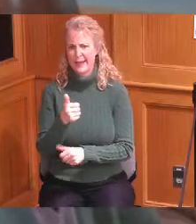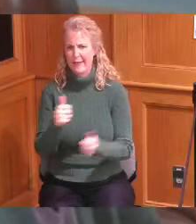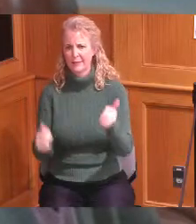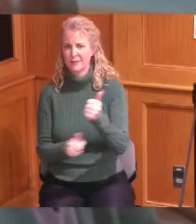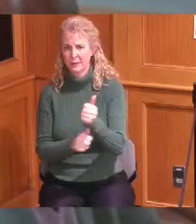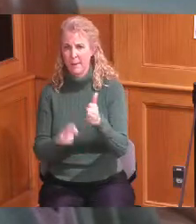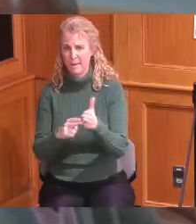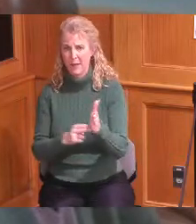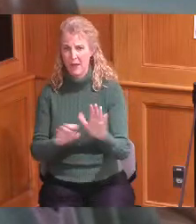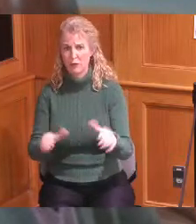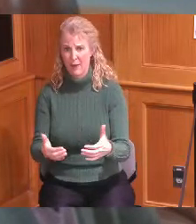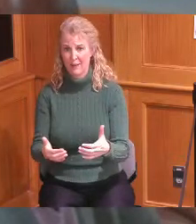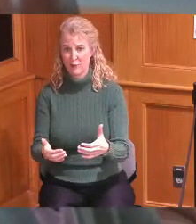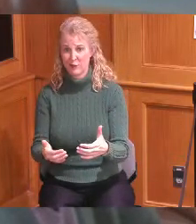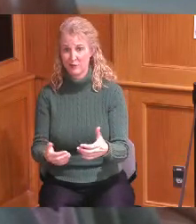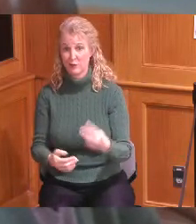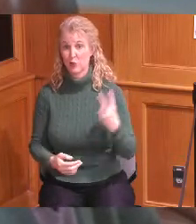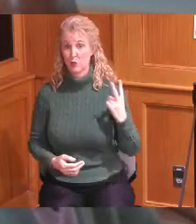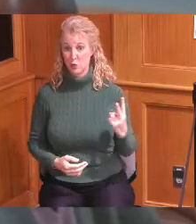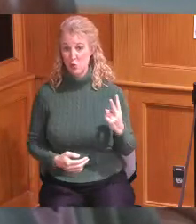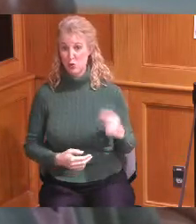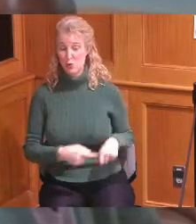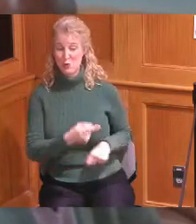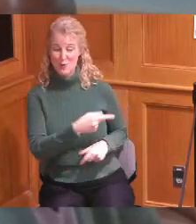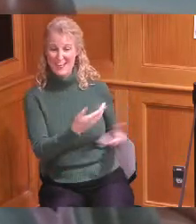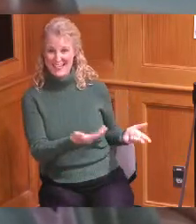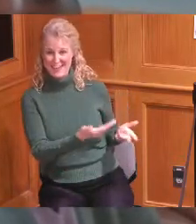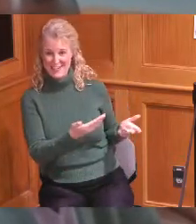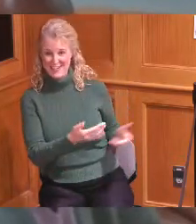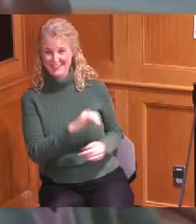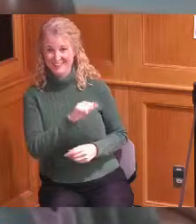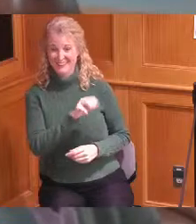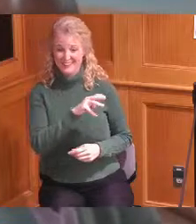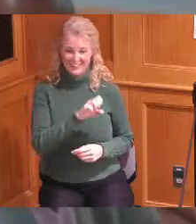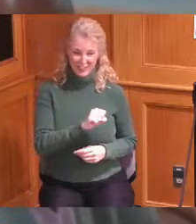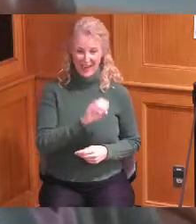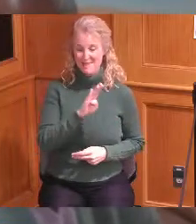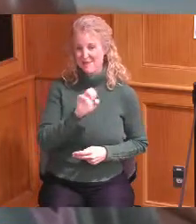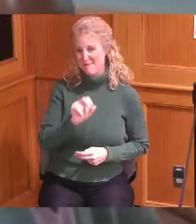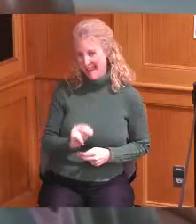subcontractors. 2 of which are here, James and Ben.